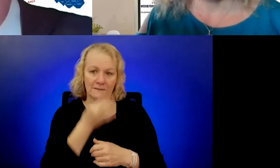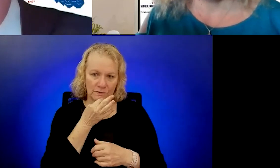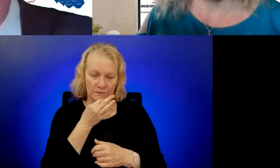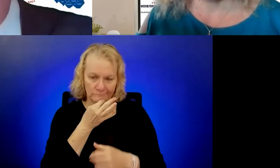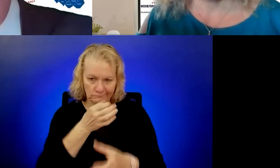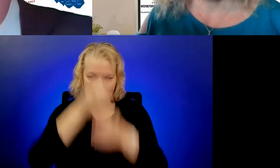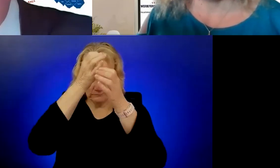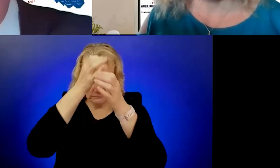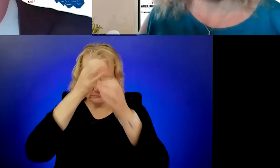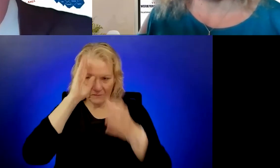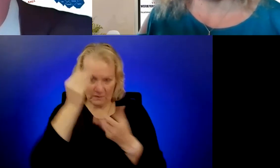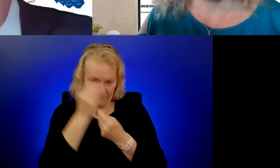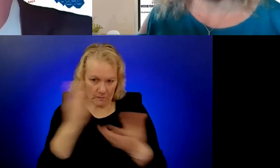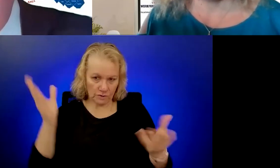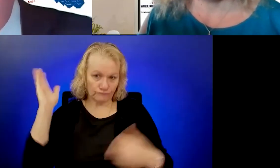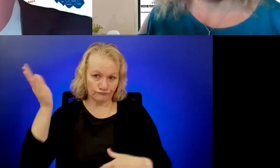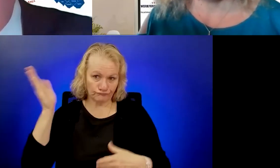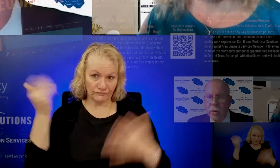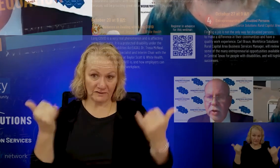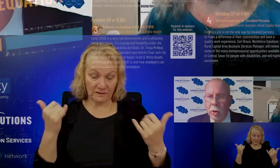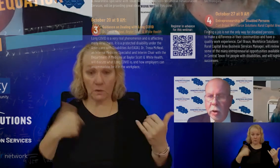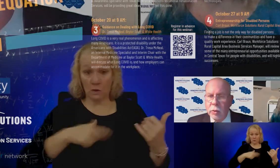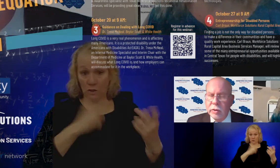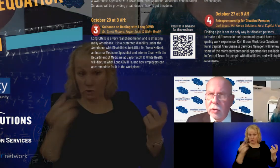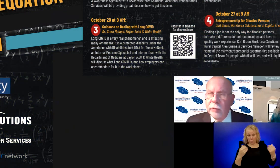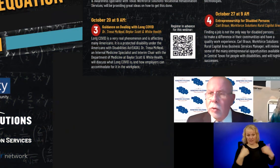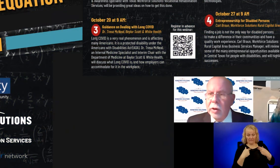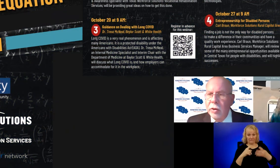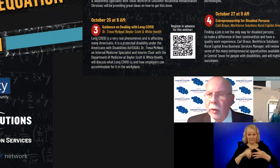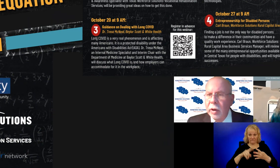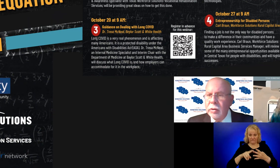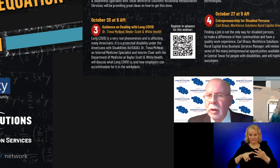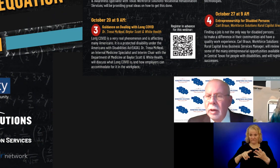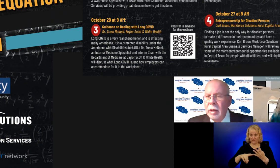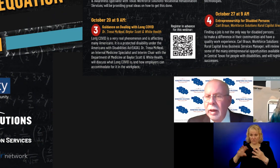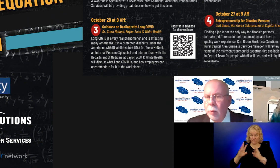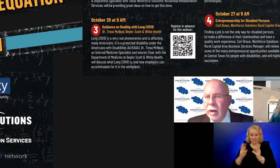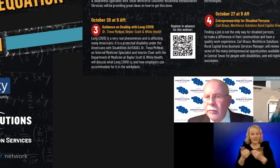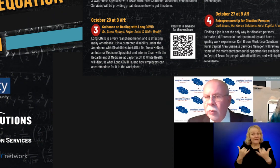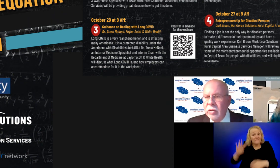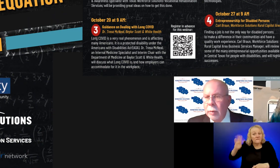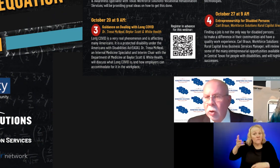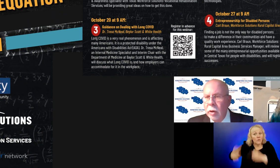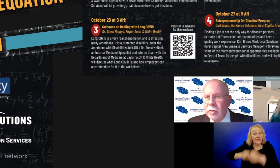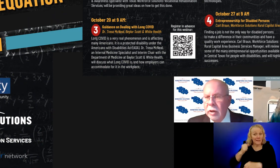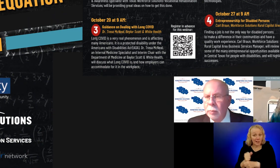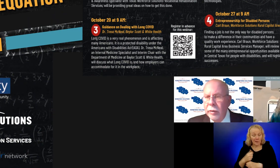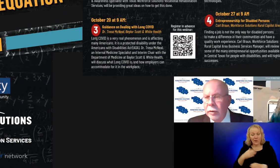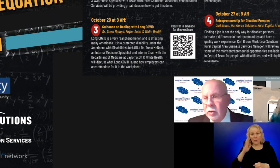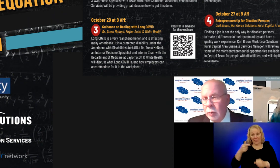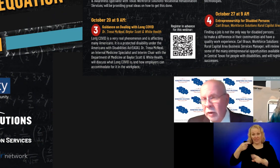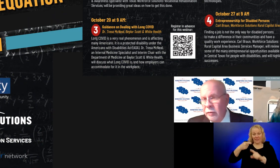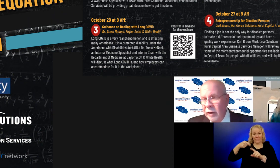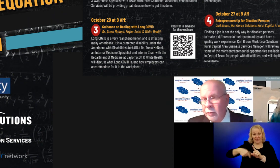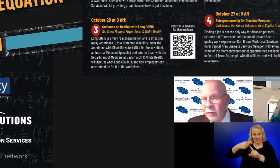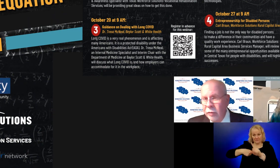the information you provided today. We do have 4 seminars. This is our 4th year doing this, and we have 4 seminars each month,